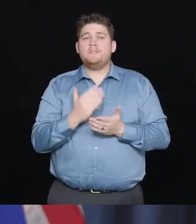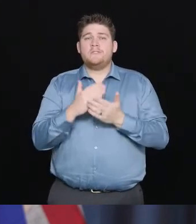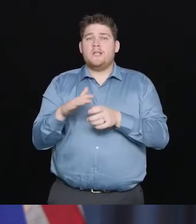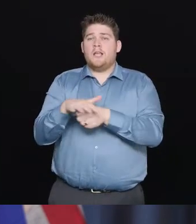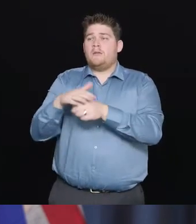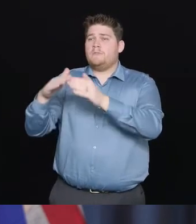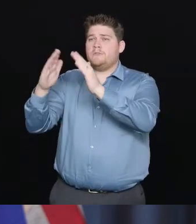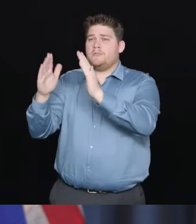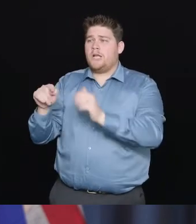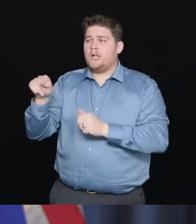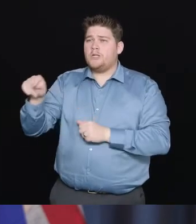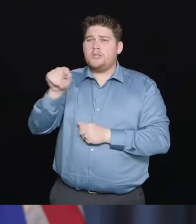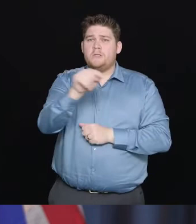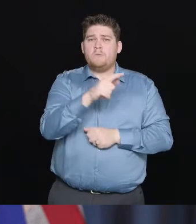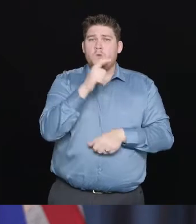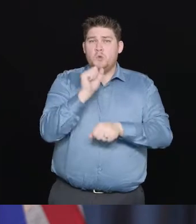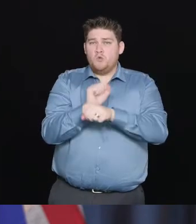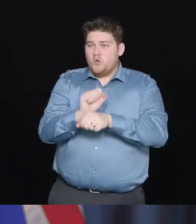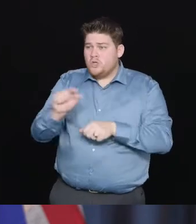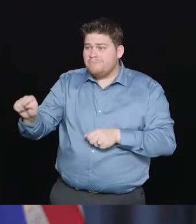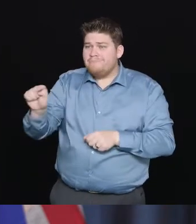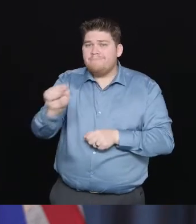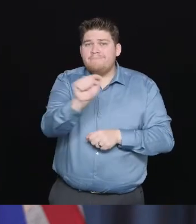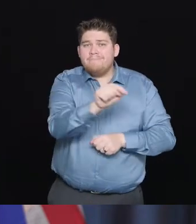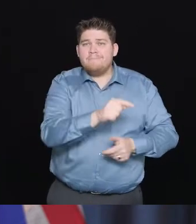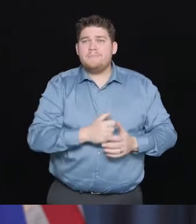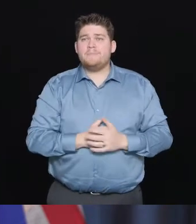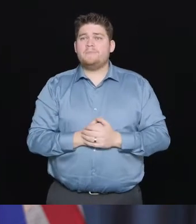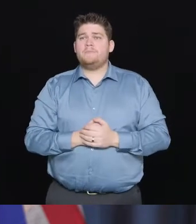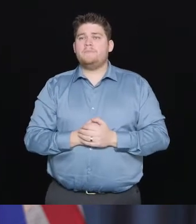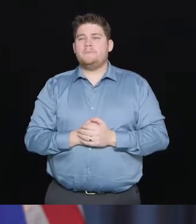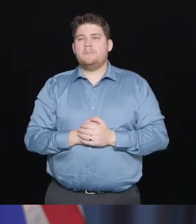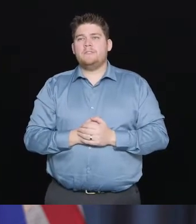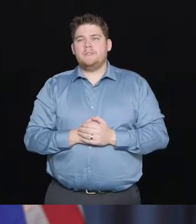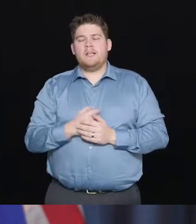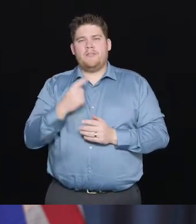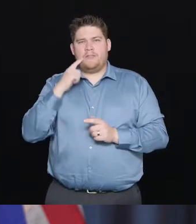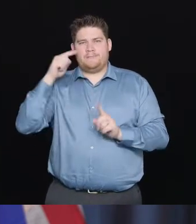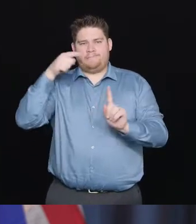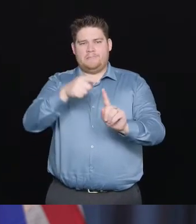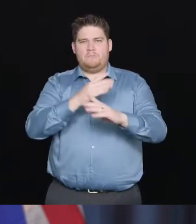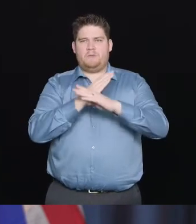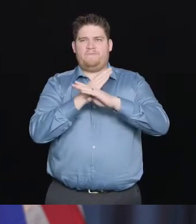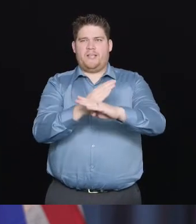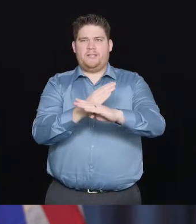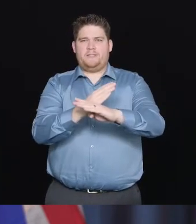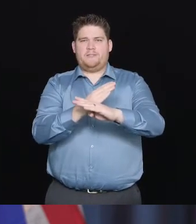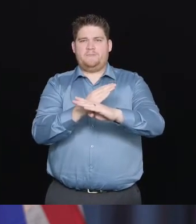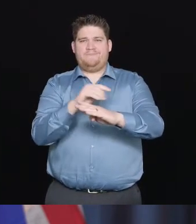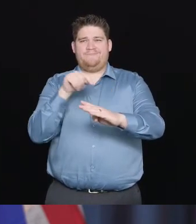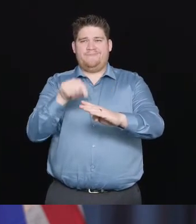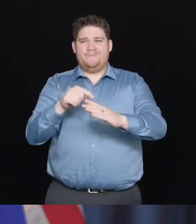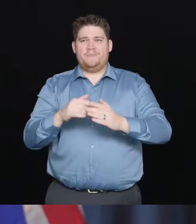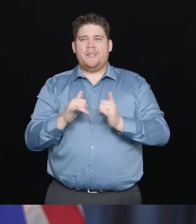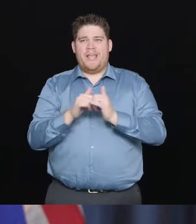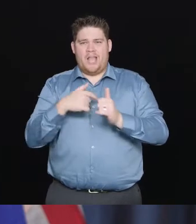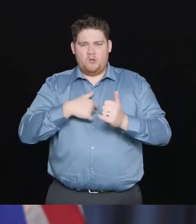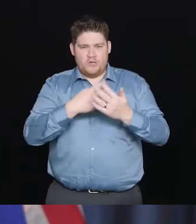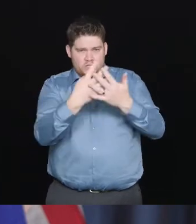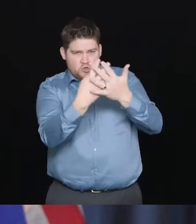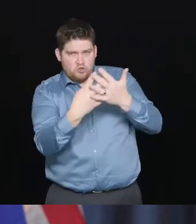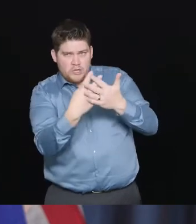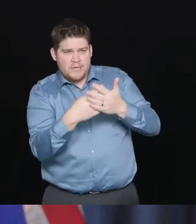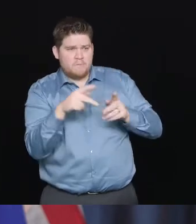from getting into that environment. And so we're taking measures around that, screening people. It's as we